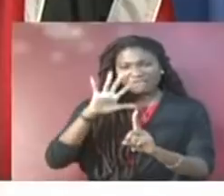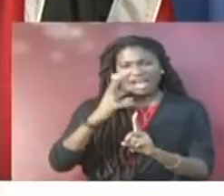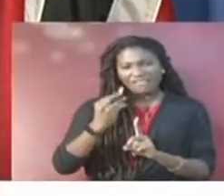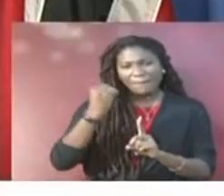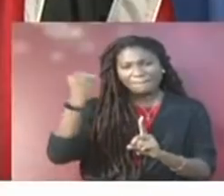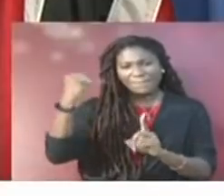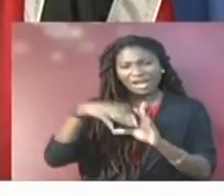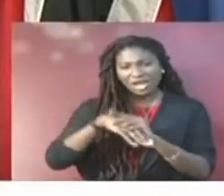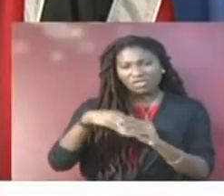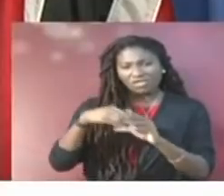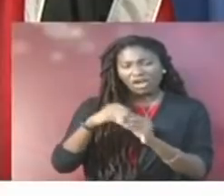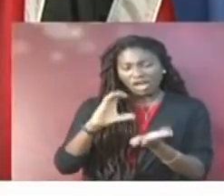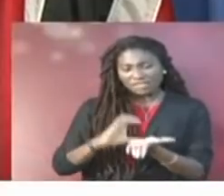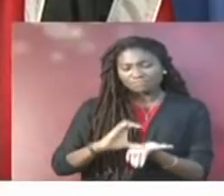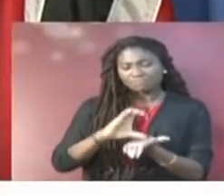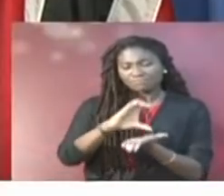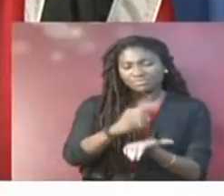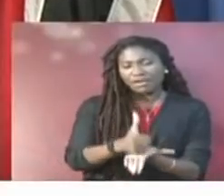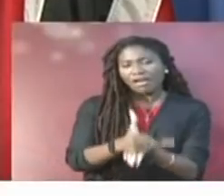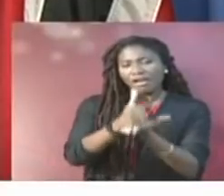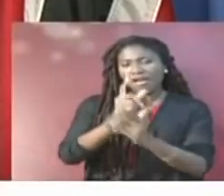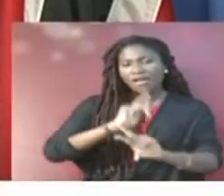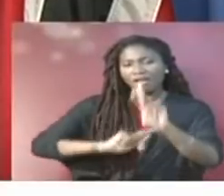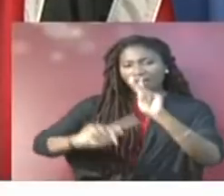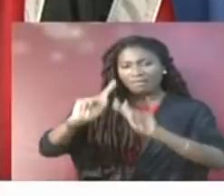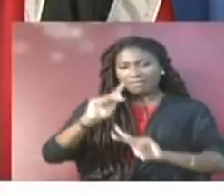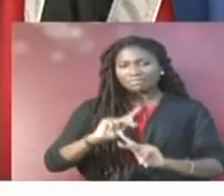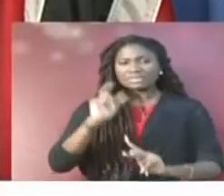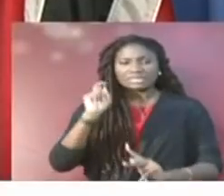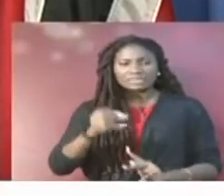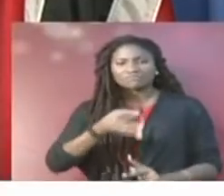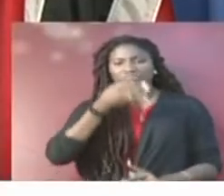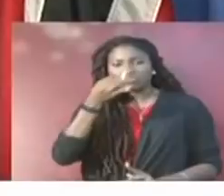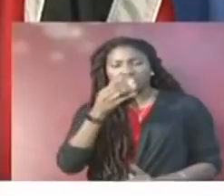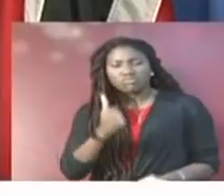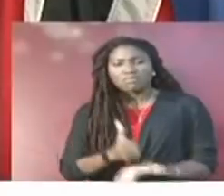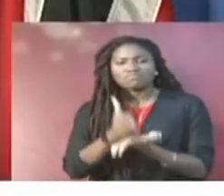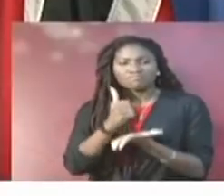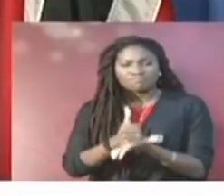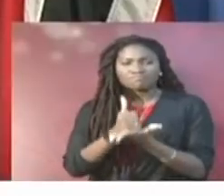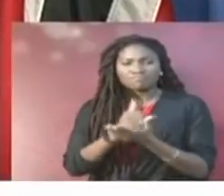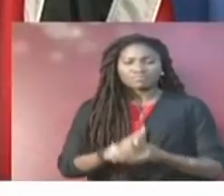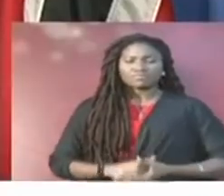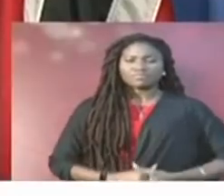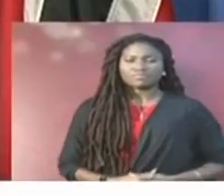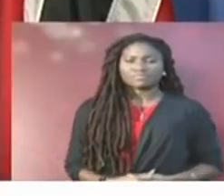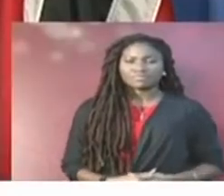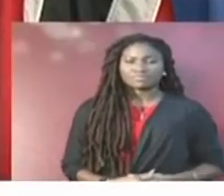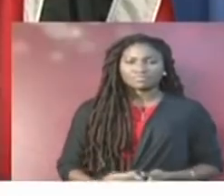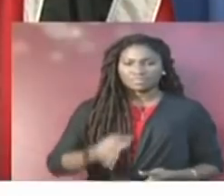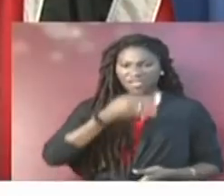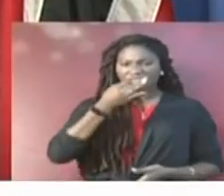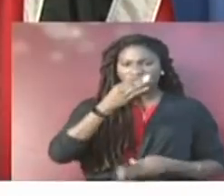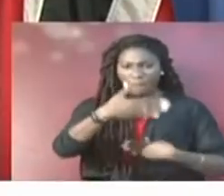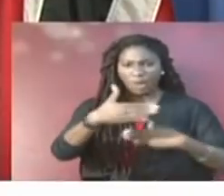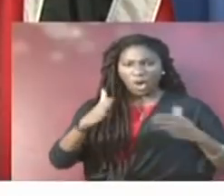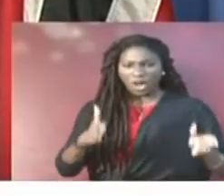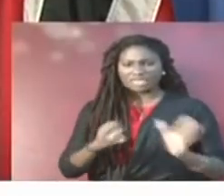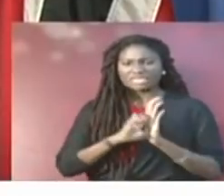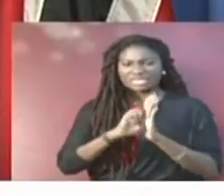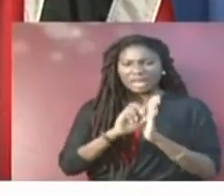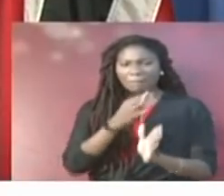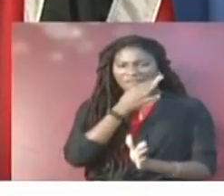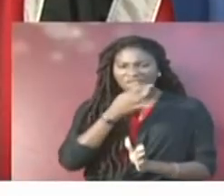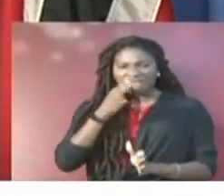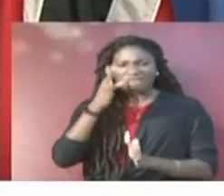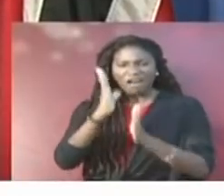worth for those persons who can use the food boxes, which is agriculture and social